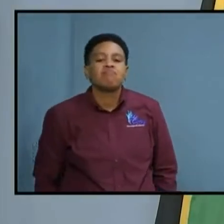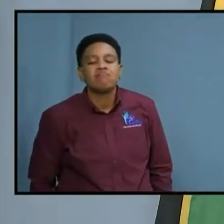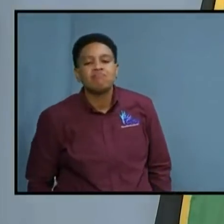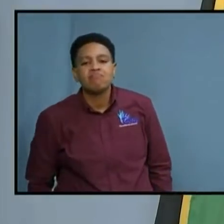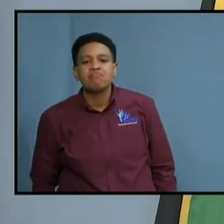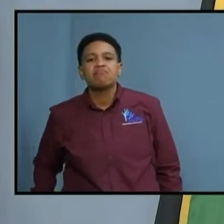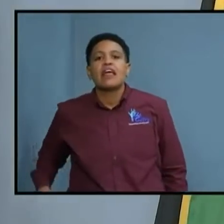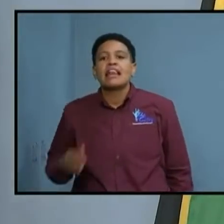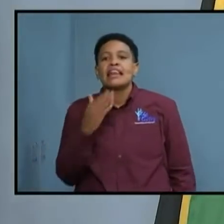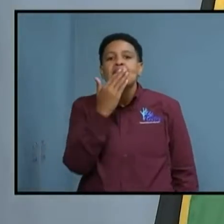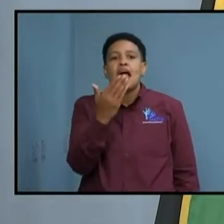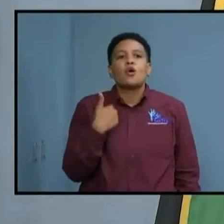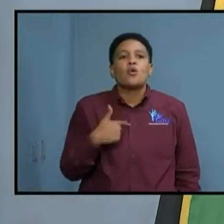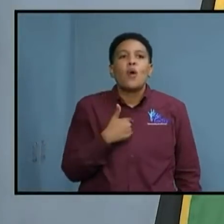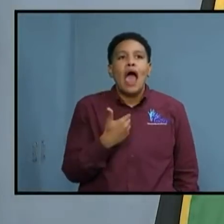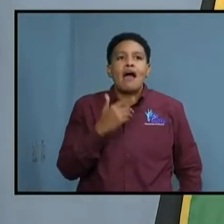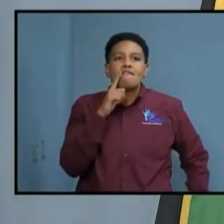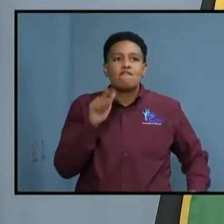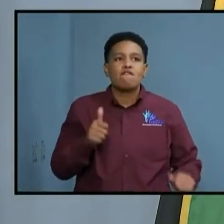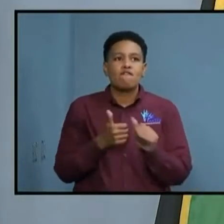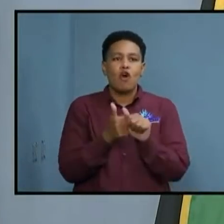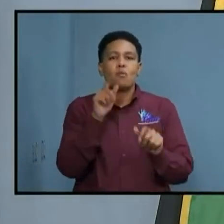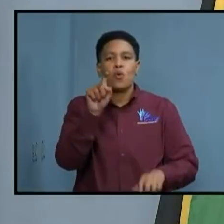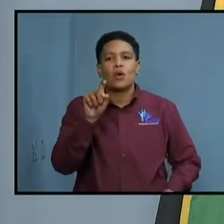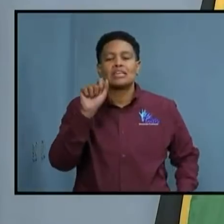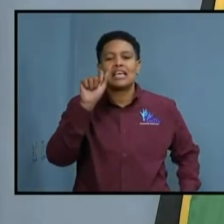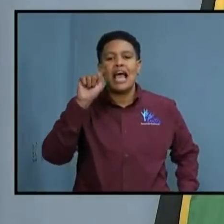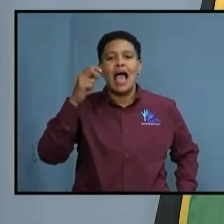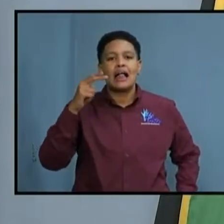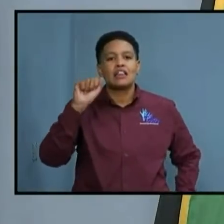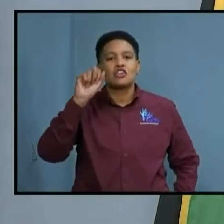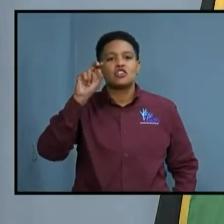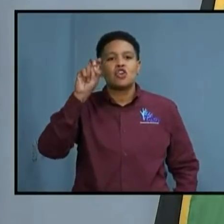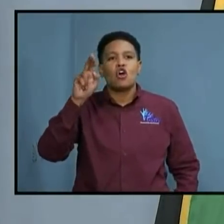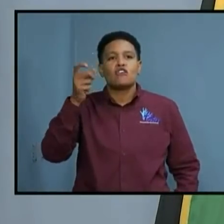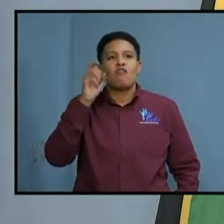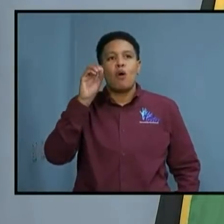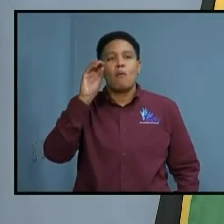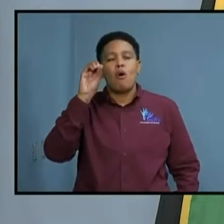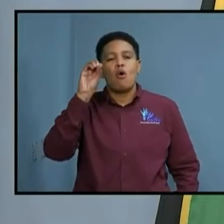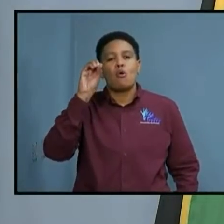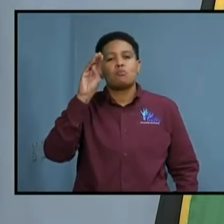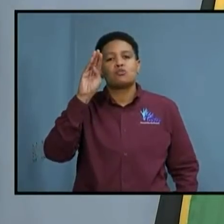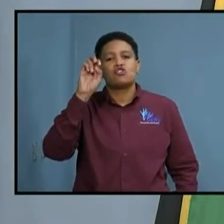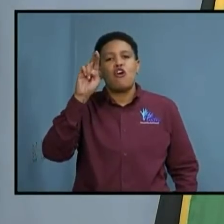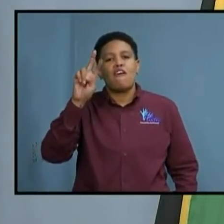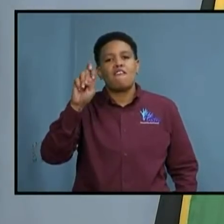Thank you. We have a follow-up question from Ms. Althea Saunders of The Observer. Althea?